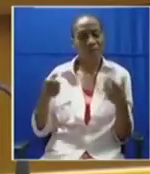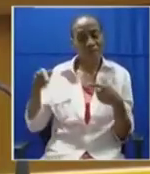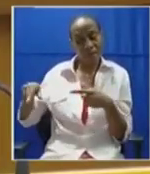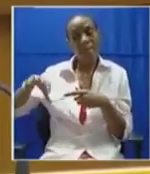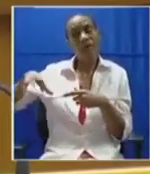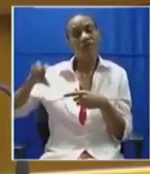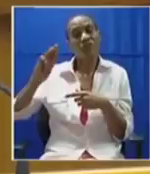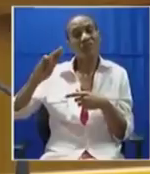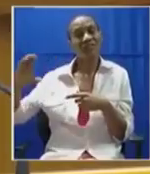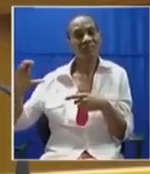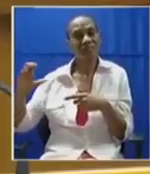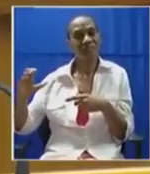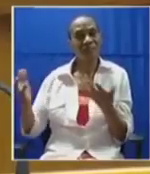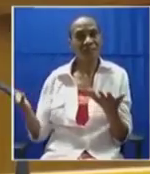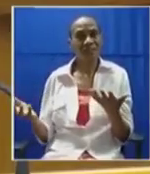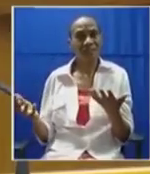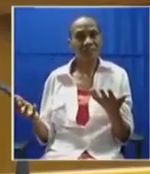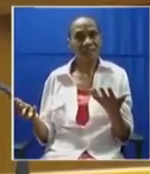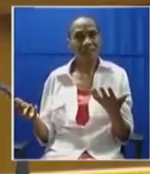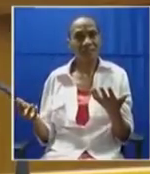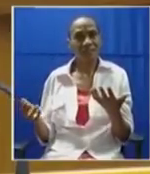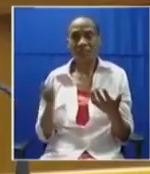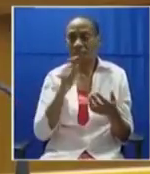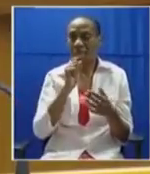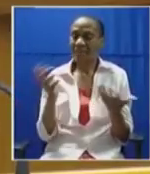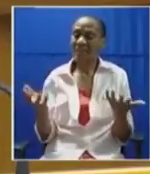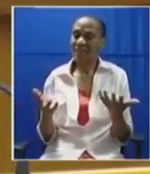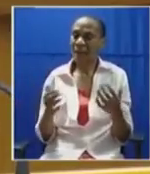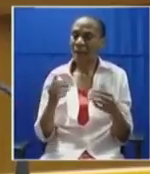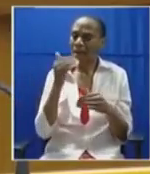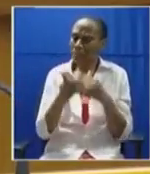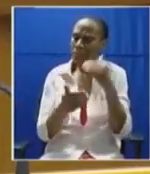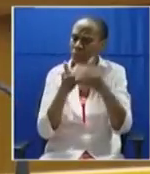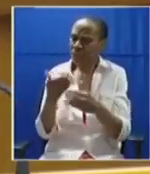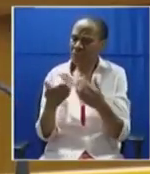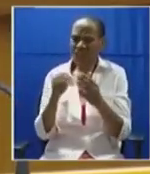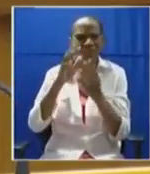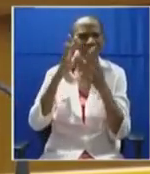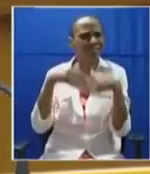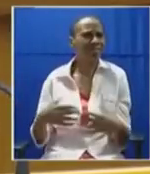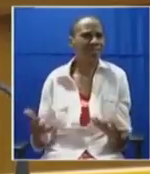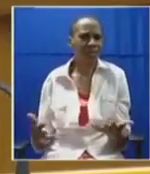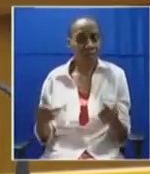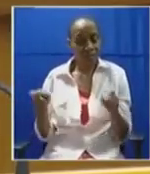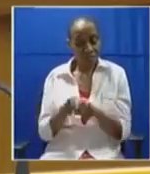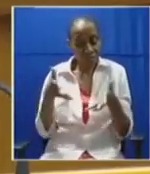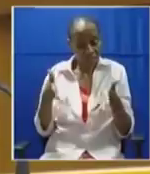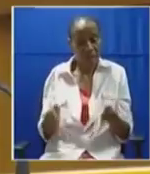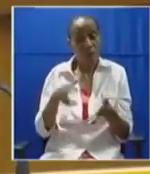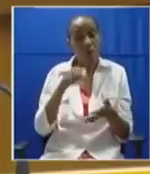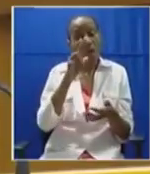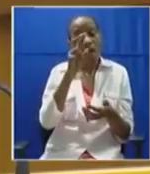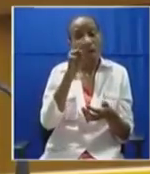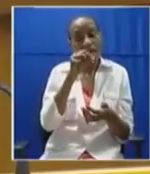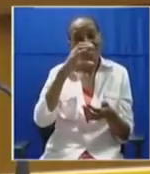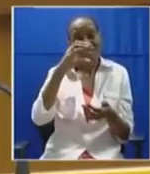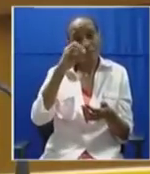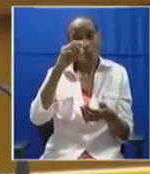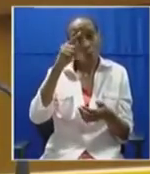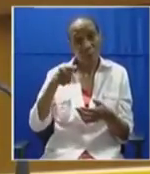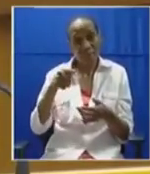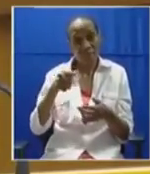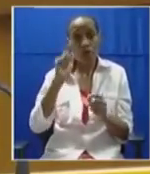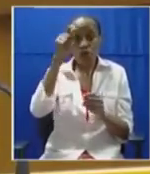Cape, thus reducing the whole process to a farce. Even now, the NCOP is set to debate this